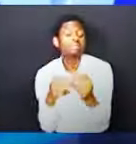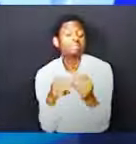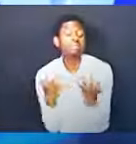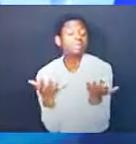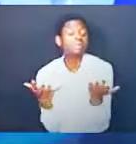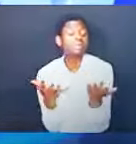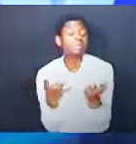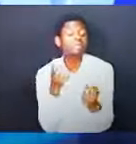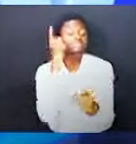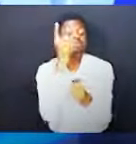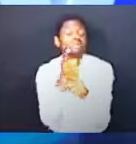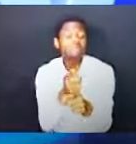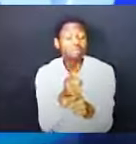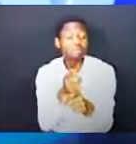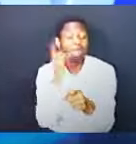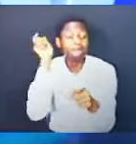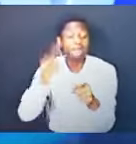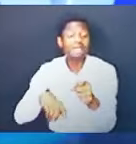life.